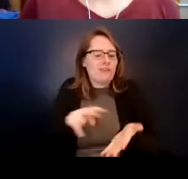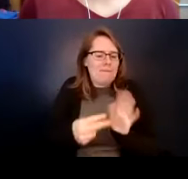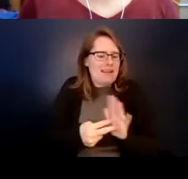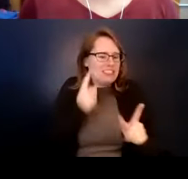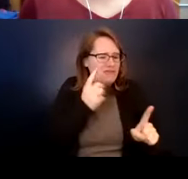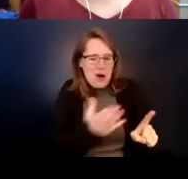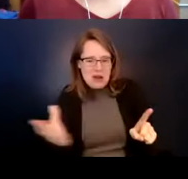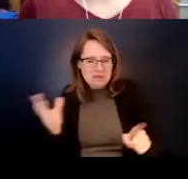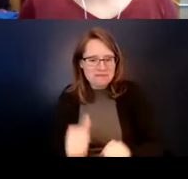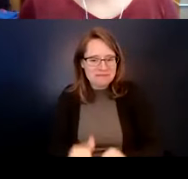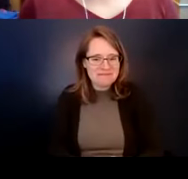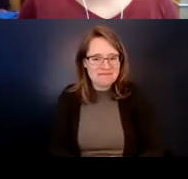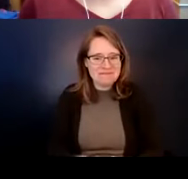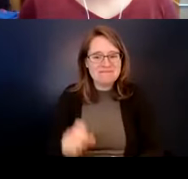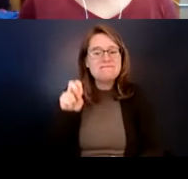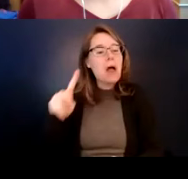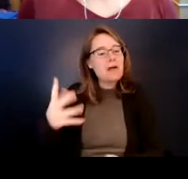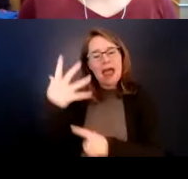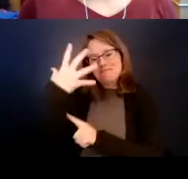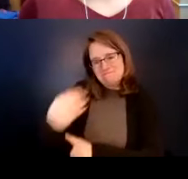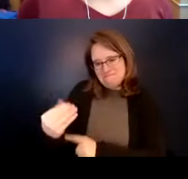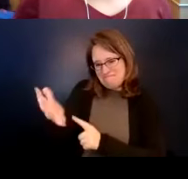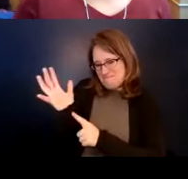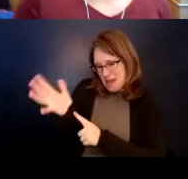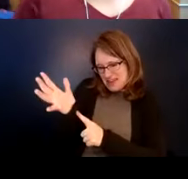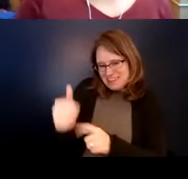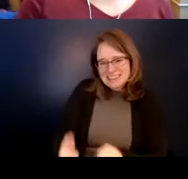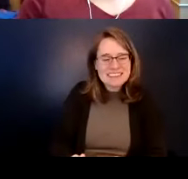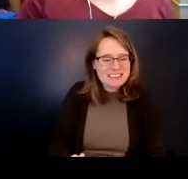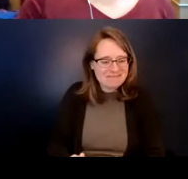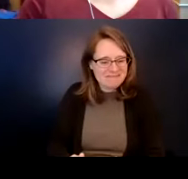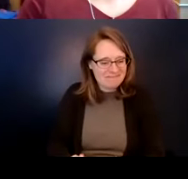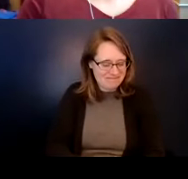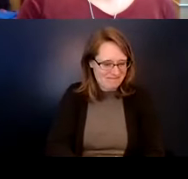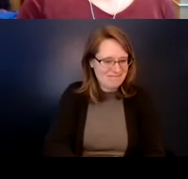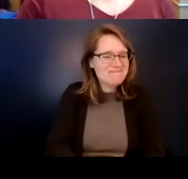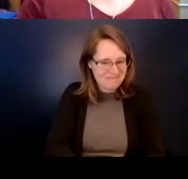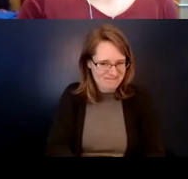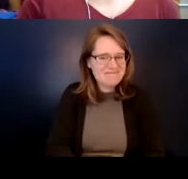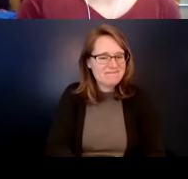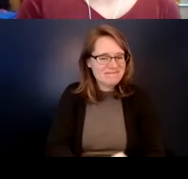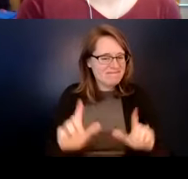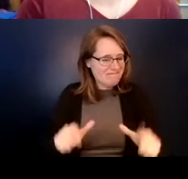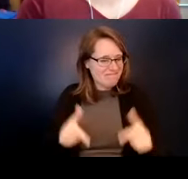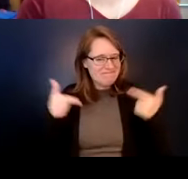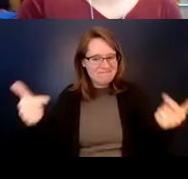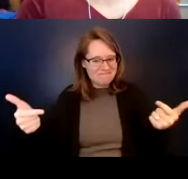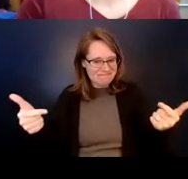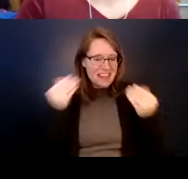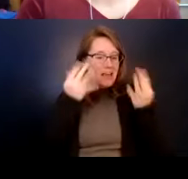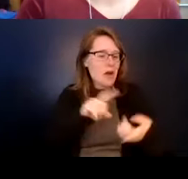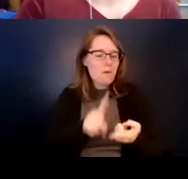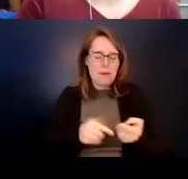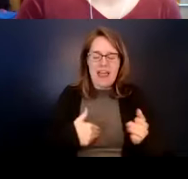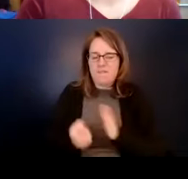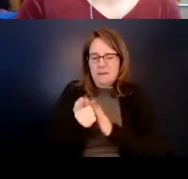right, I'm turning my camera off for 5 minutes. I'm setting my timer for 5 minutes. I will let you know when we've got a minute left. I'll see